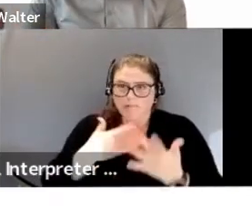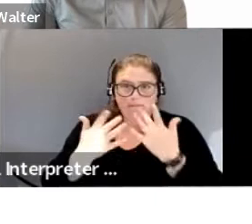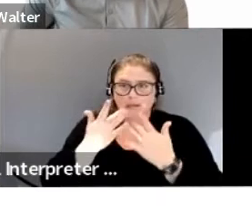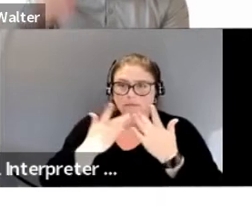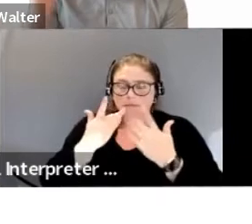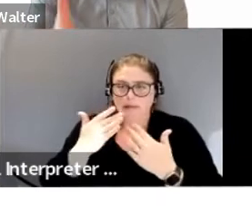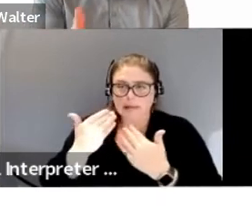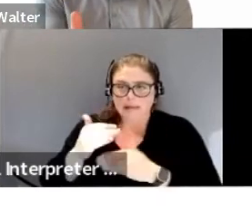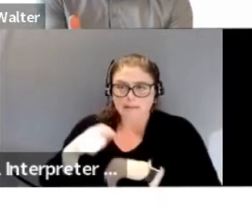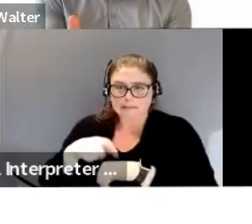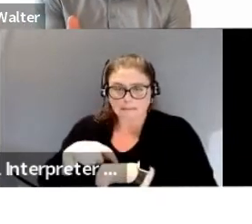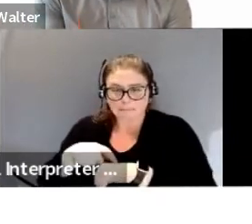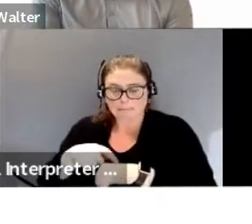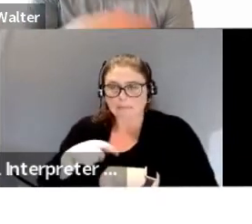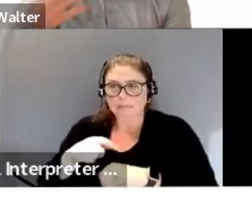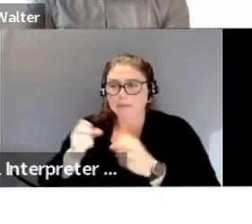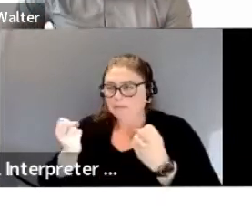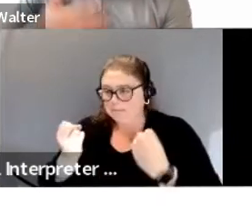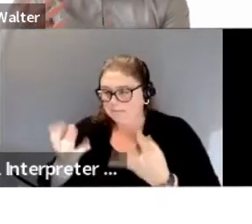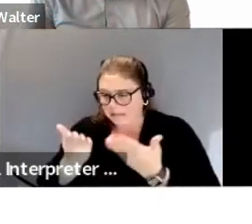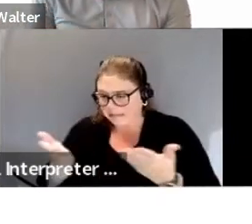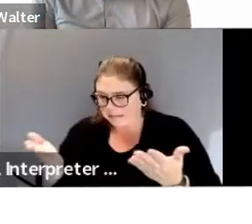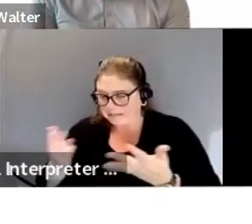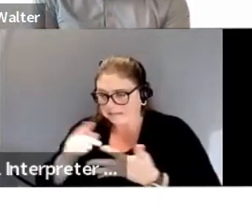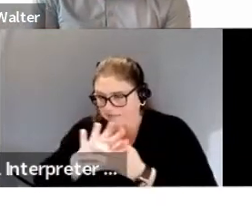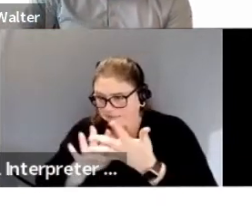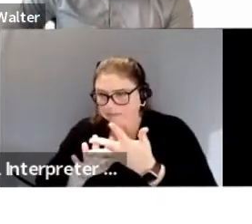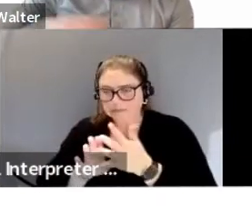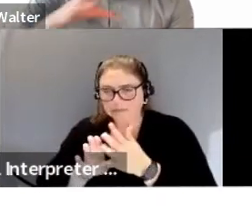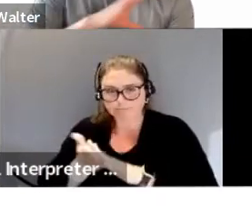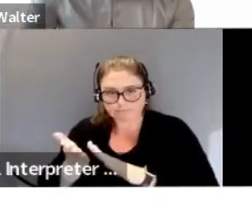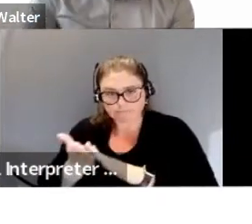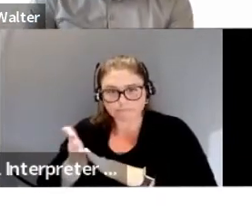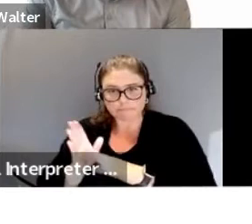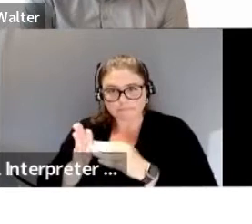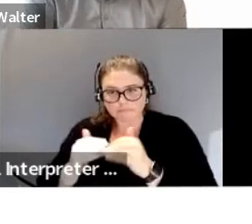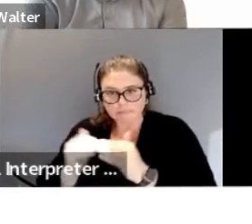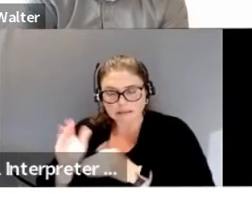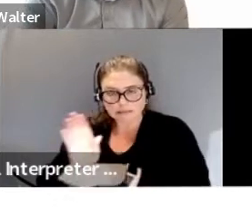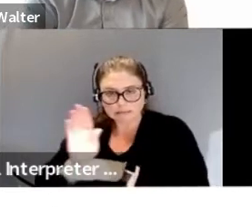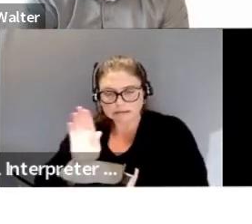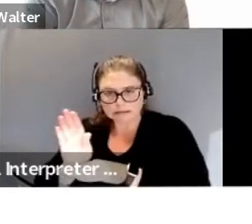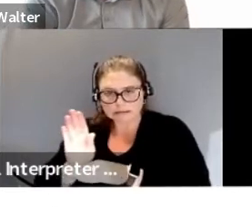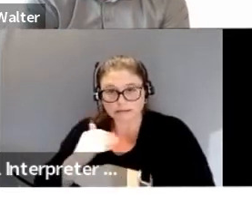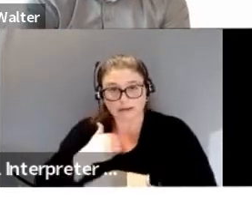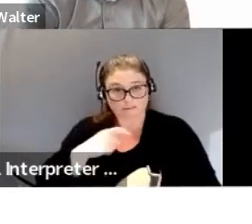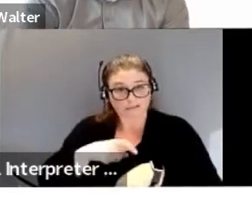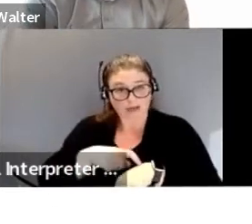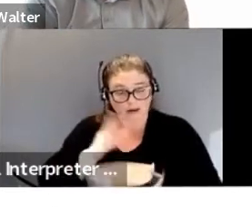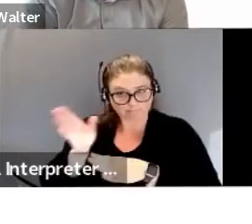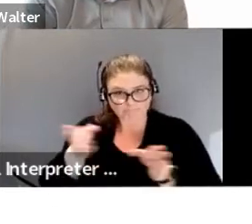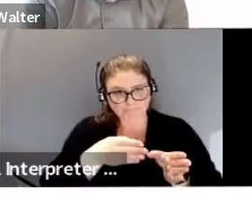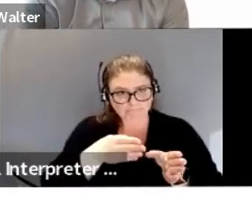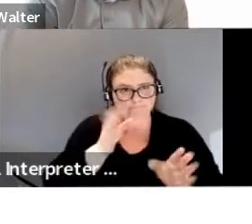additional things that you have to do to operate and build your business. And you may not have the time to actually allocate